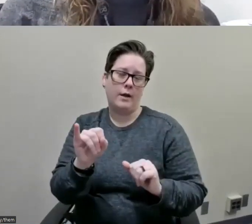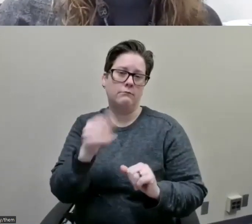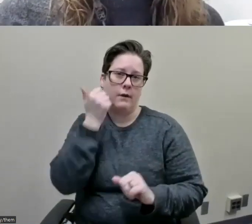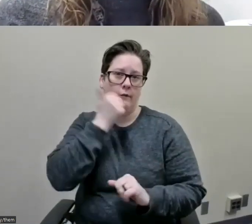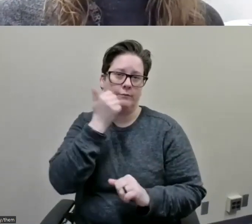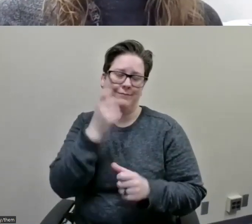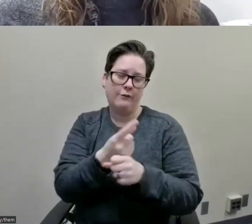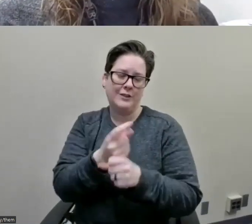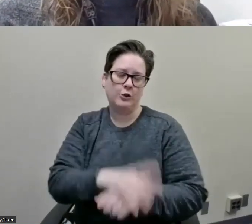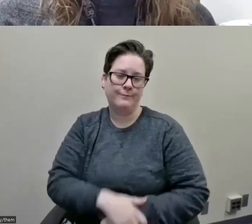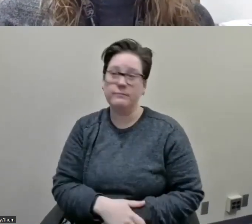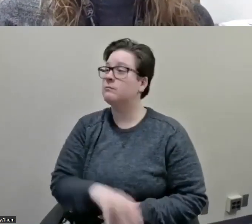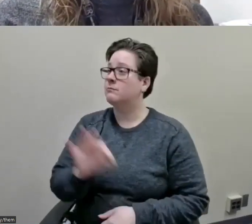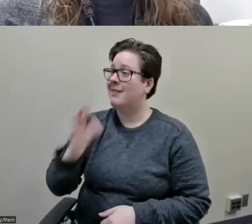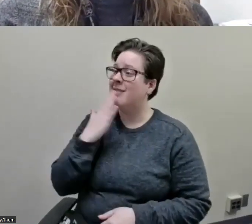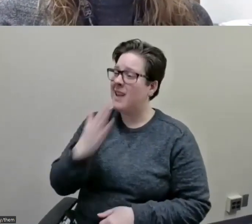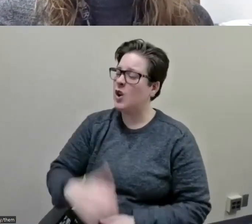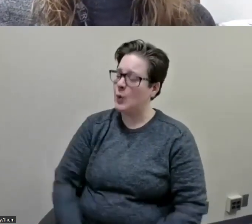Okay, thank you. All